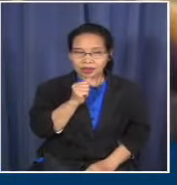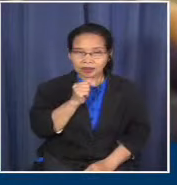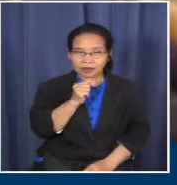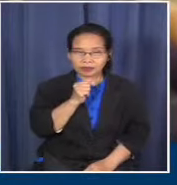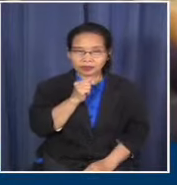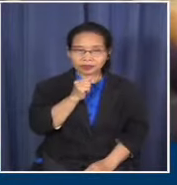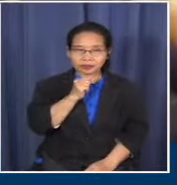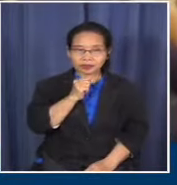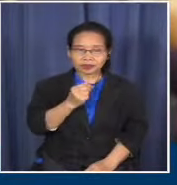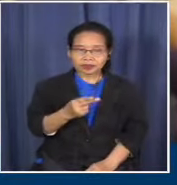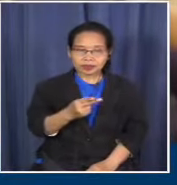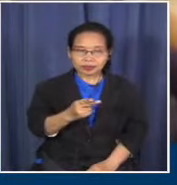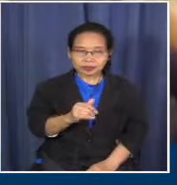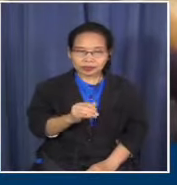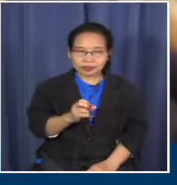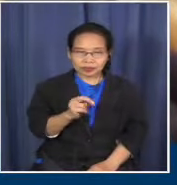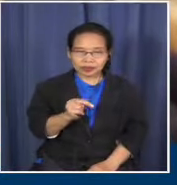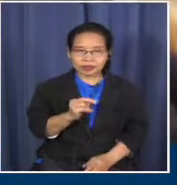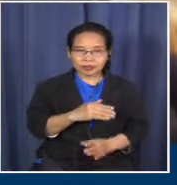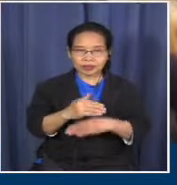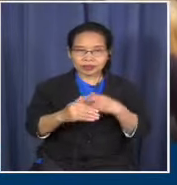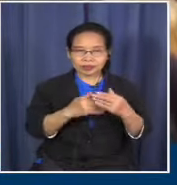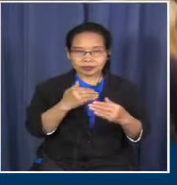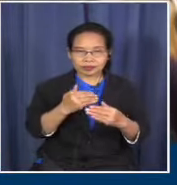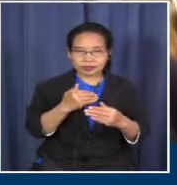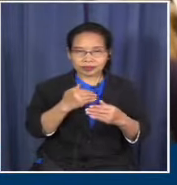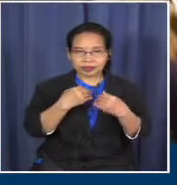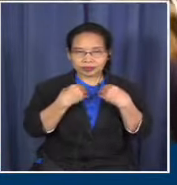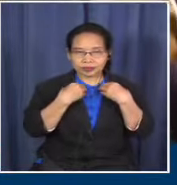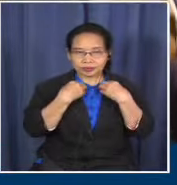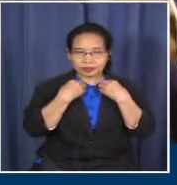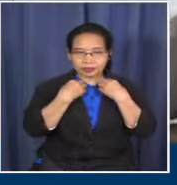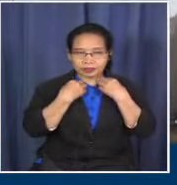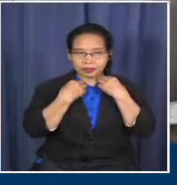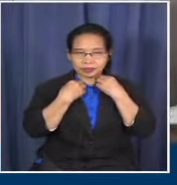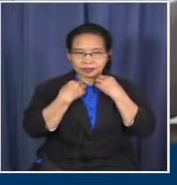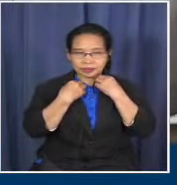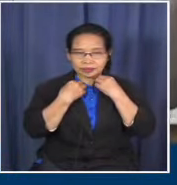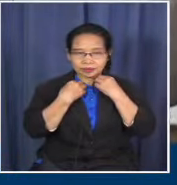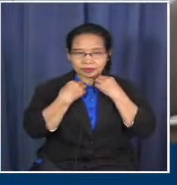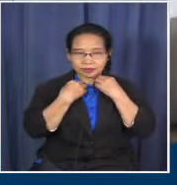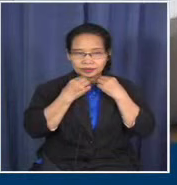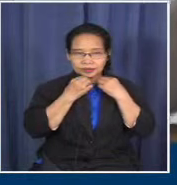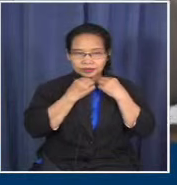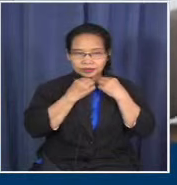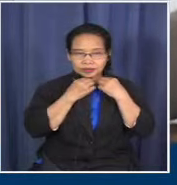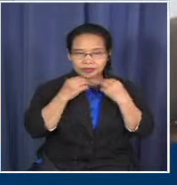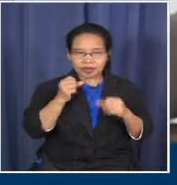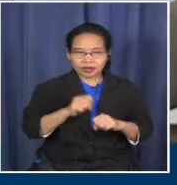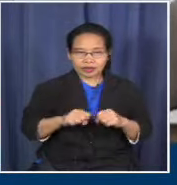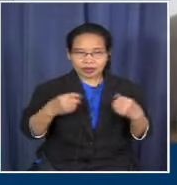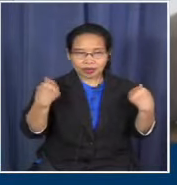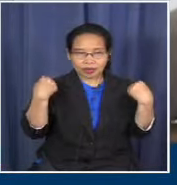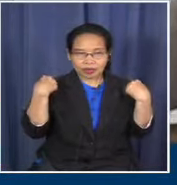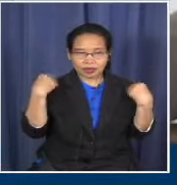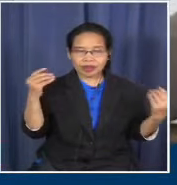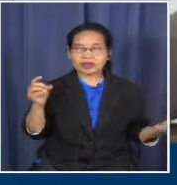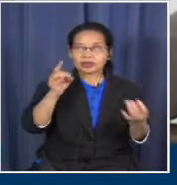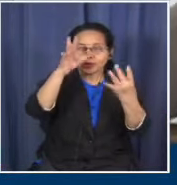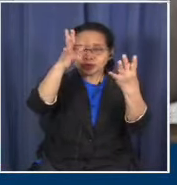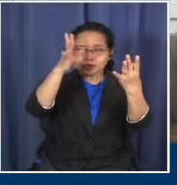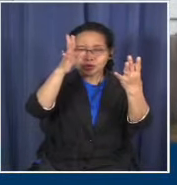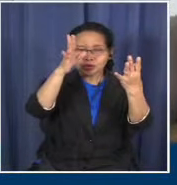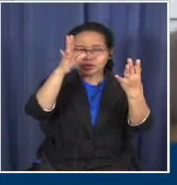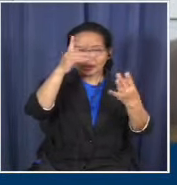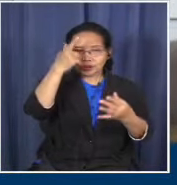it's not helium or hydrogen that is produced. Most of the time, when